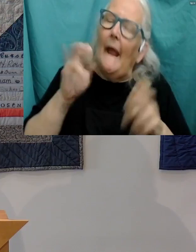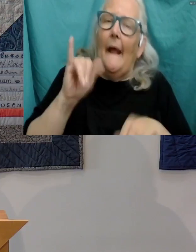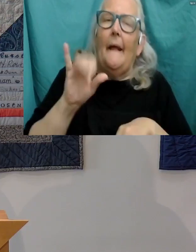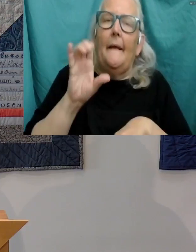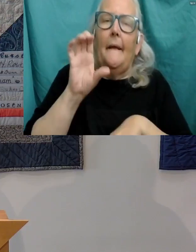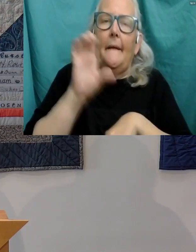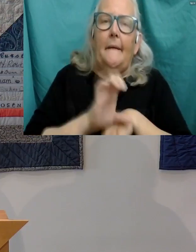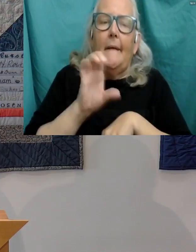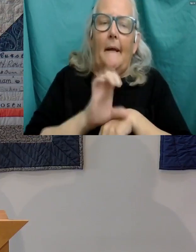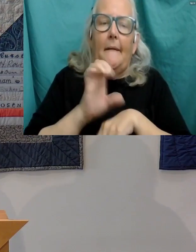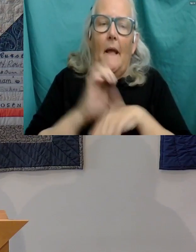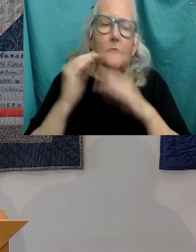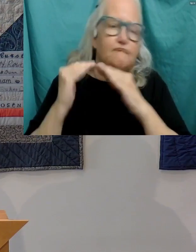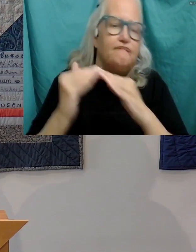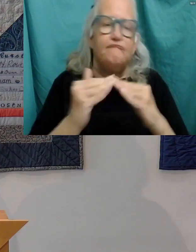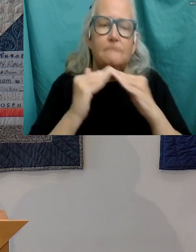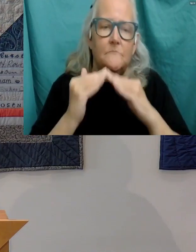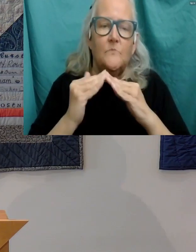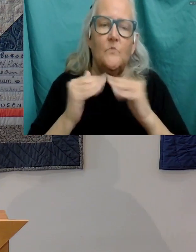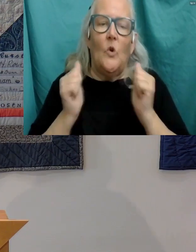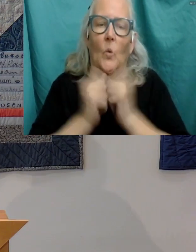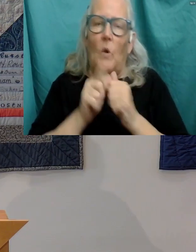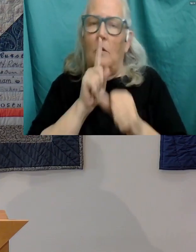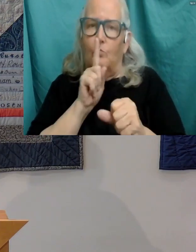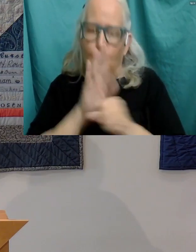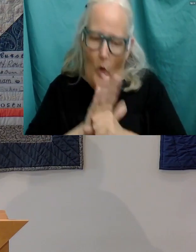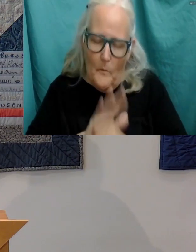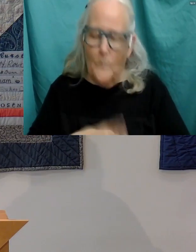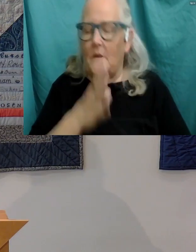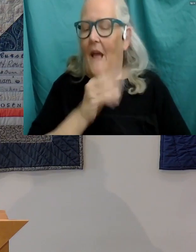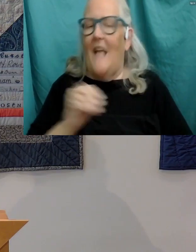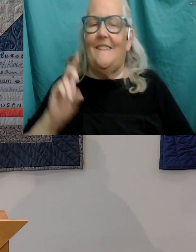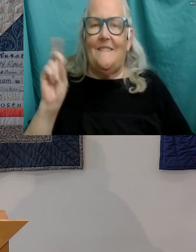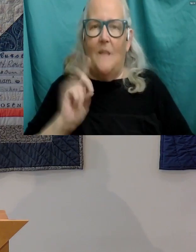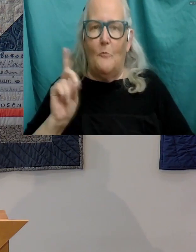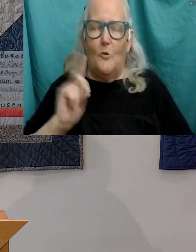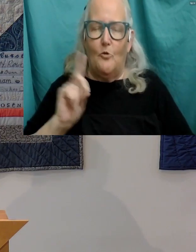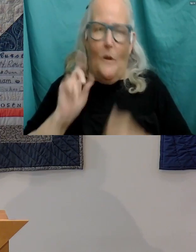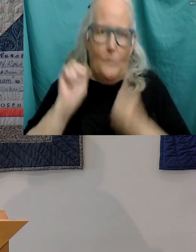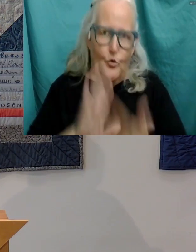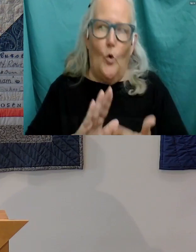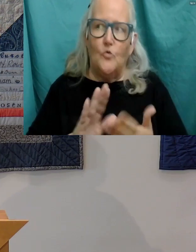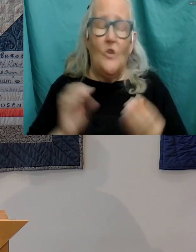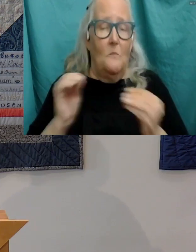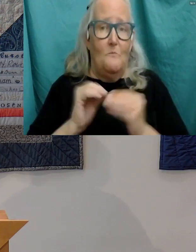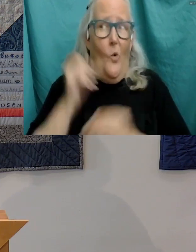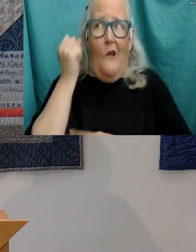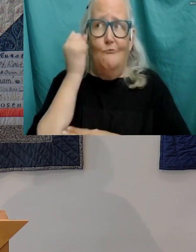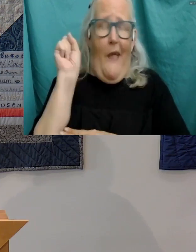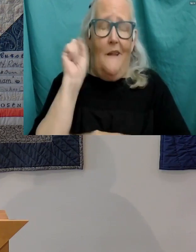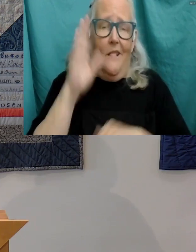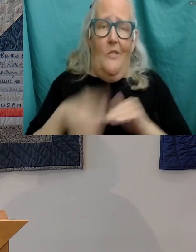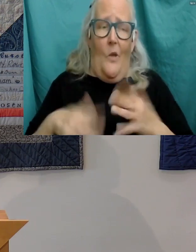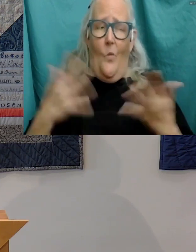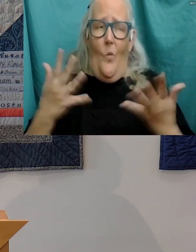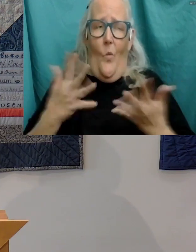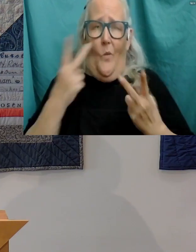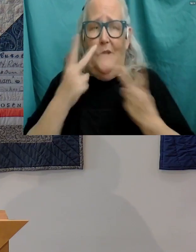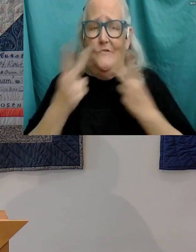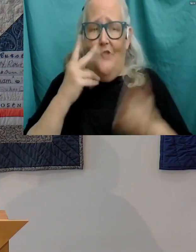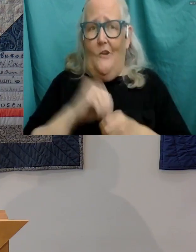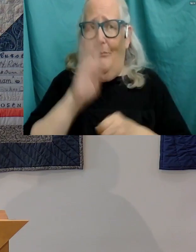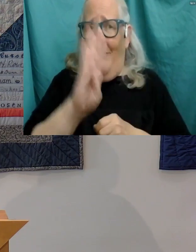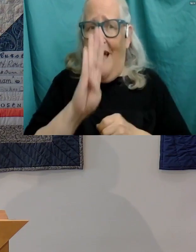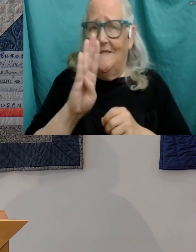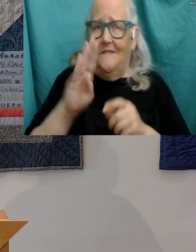in covenant and democracy and was far more radical than anything anyone had seen in Boston. It's actually known to